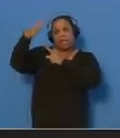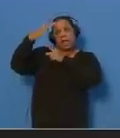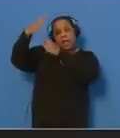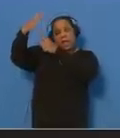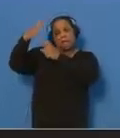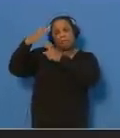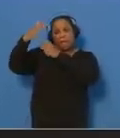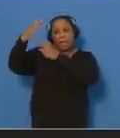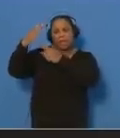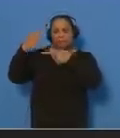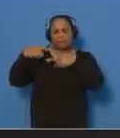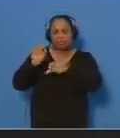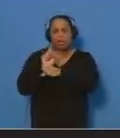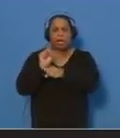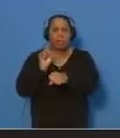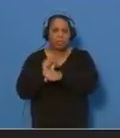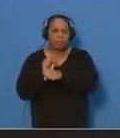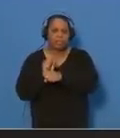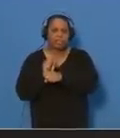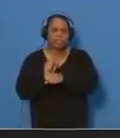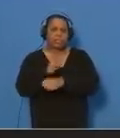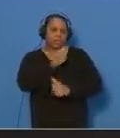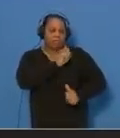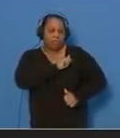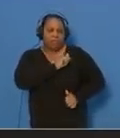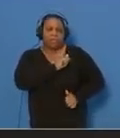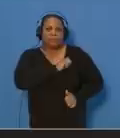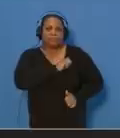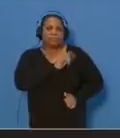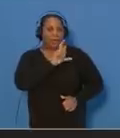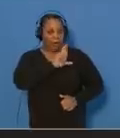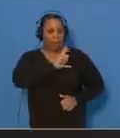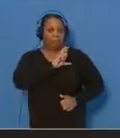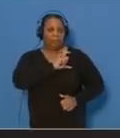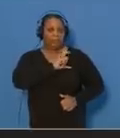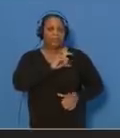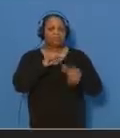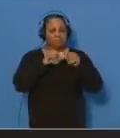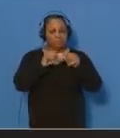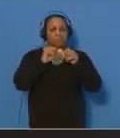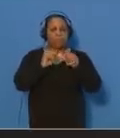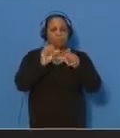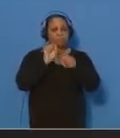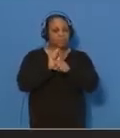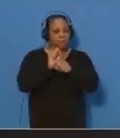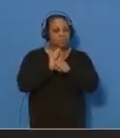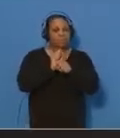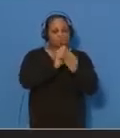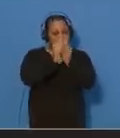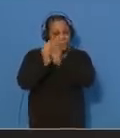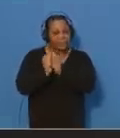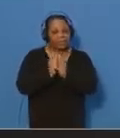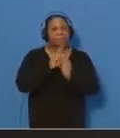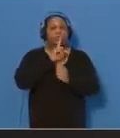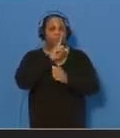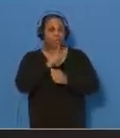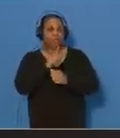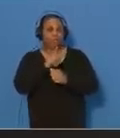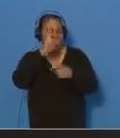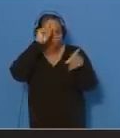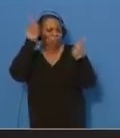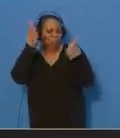joint operation of officers of the Bermuda Regiment and the Bermuda Police Service continue to work together to ensure the public's